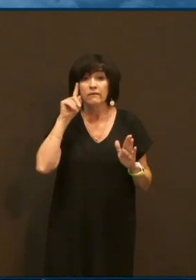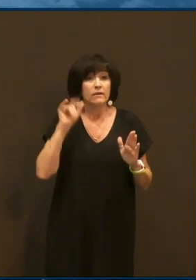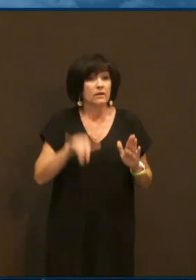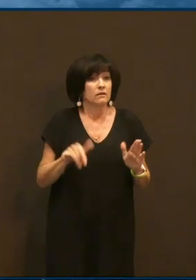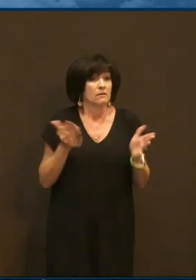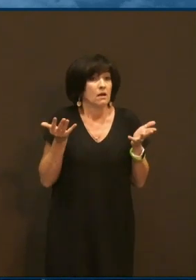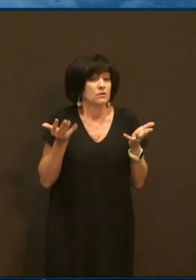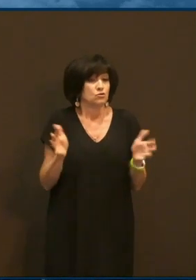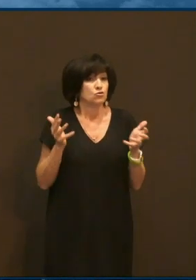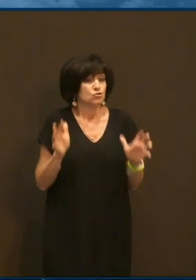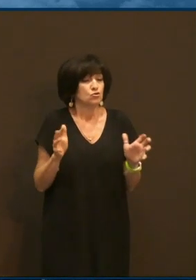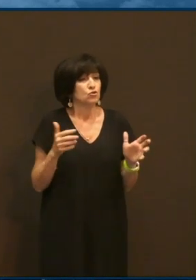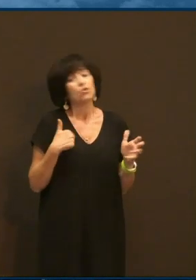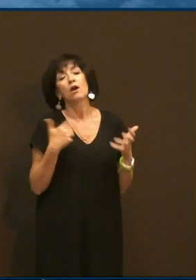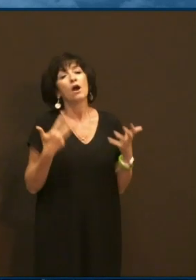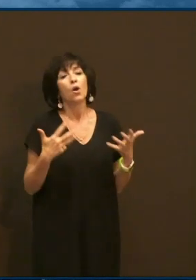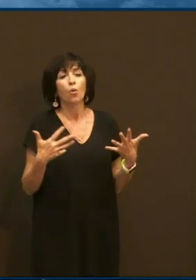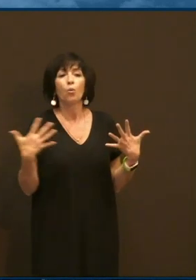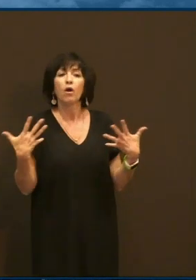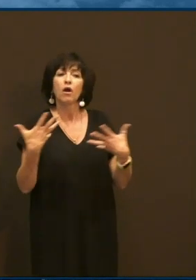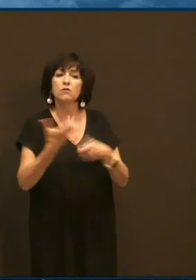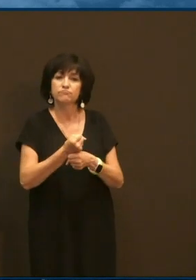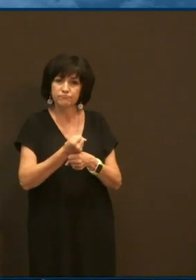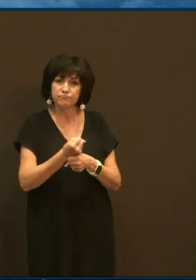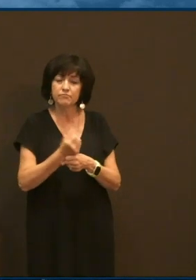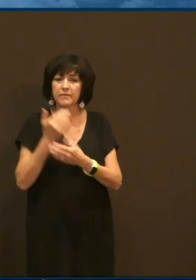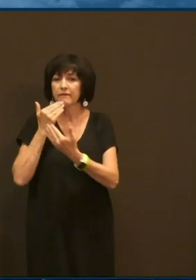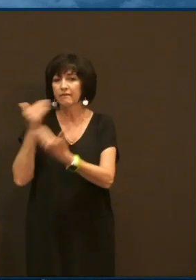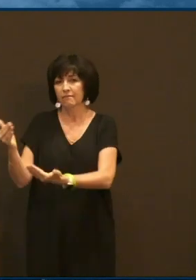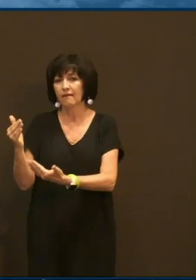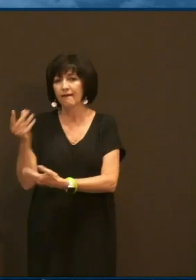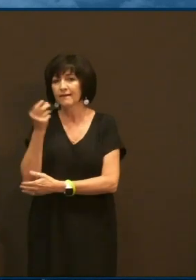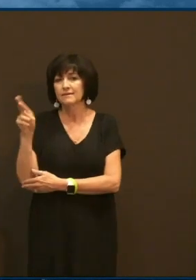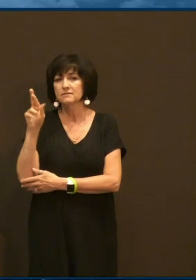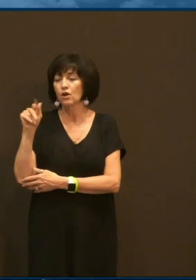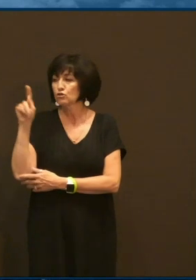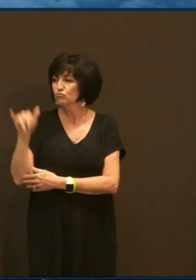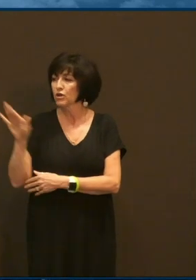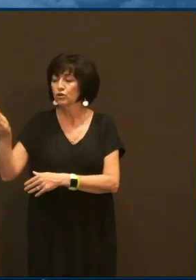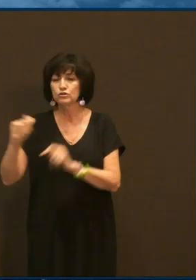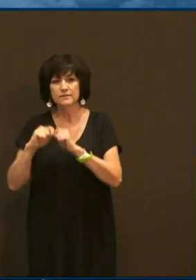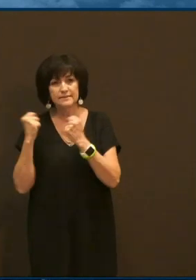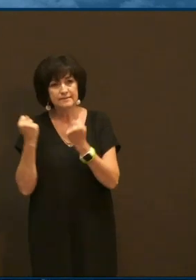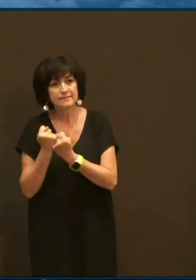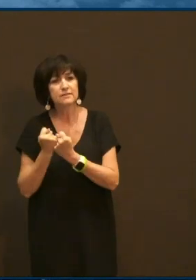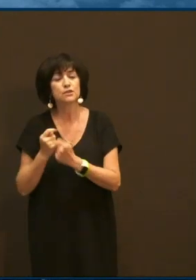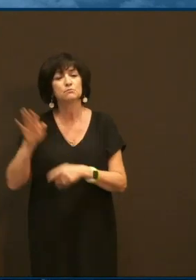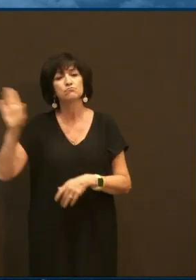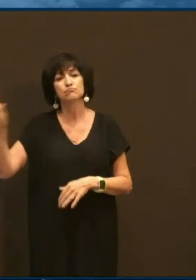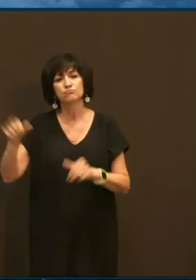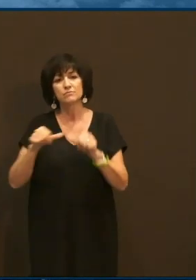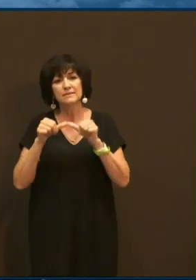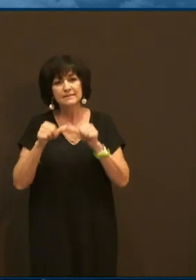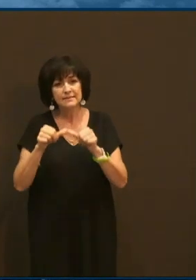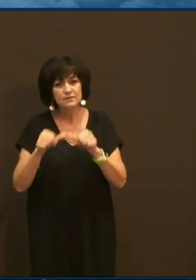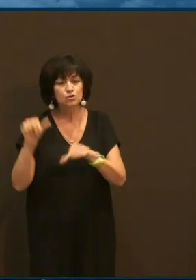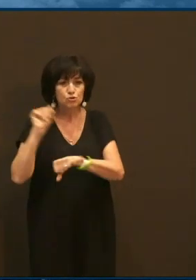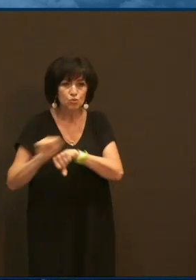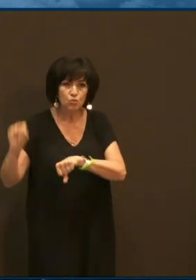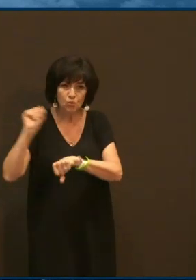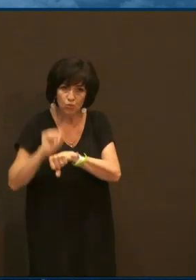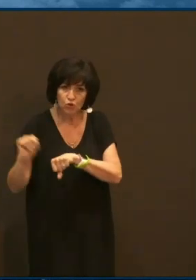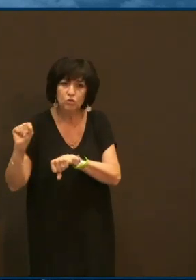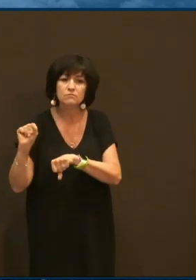I want to conclude by thanking Dr. Rattay and her team for their continued work and vigilance,